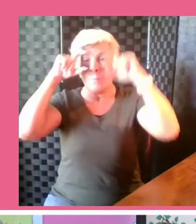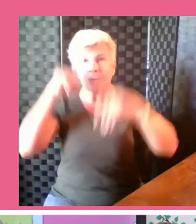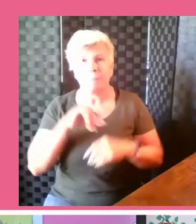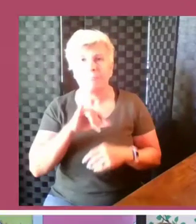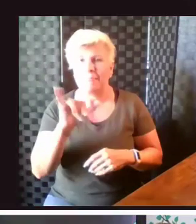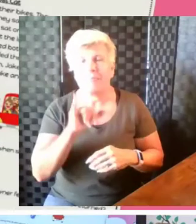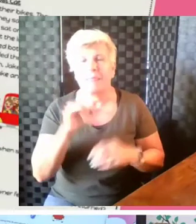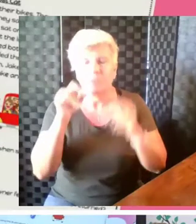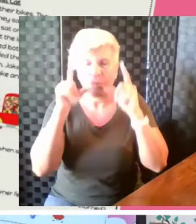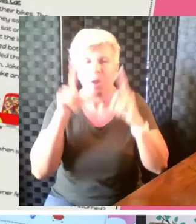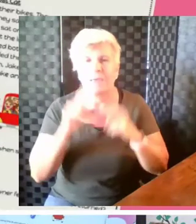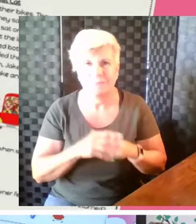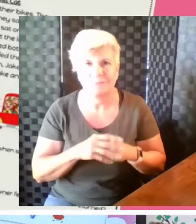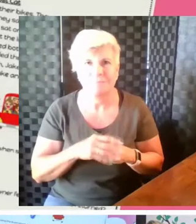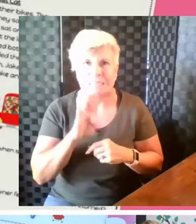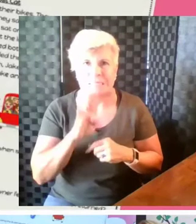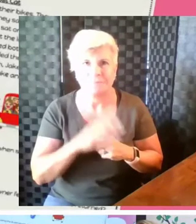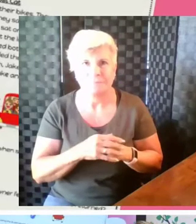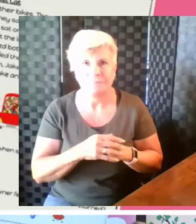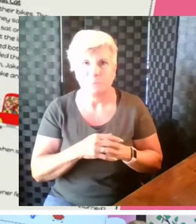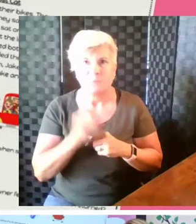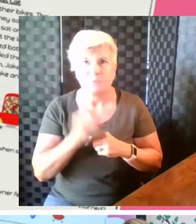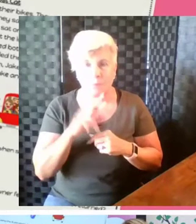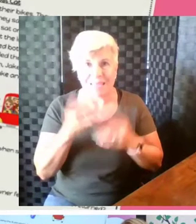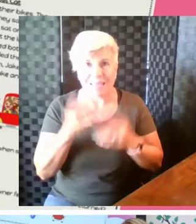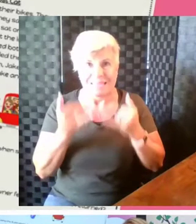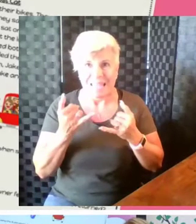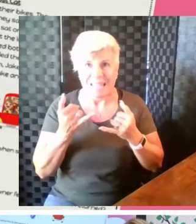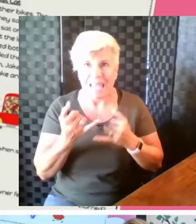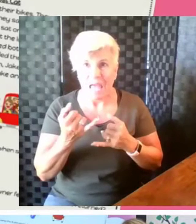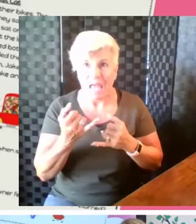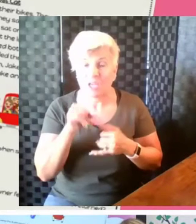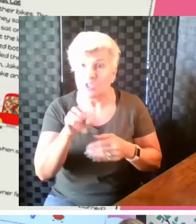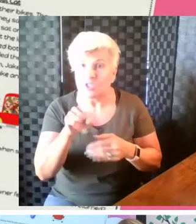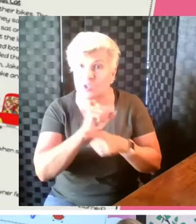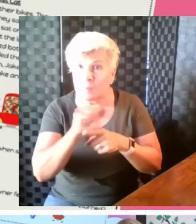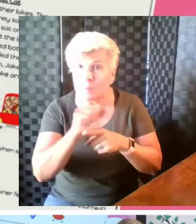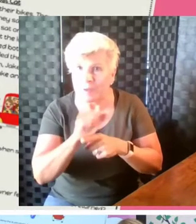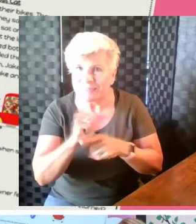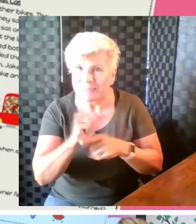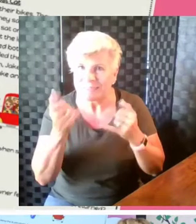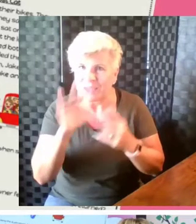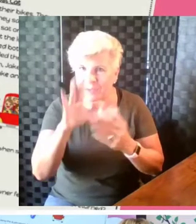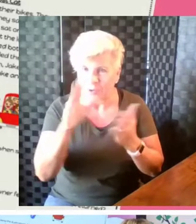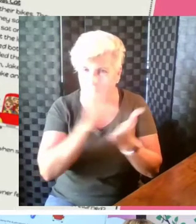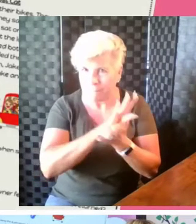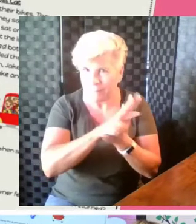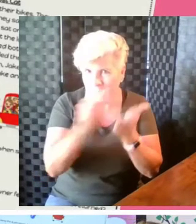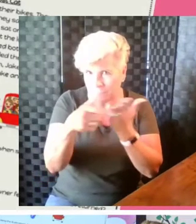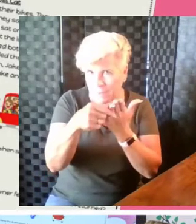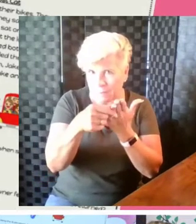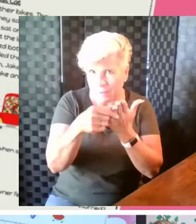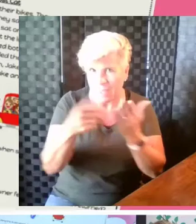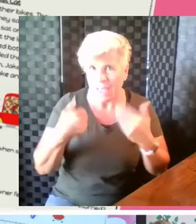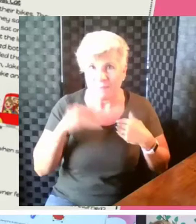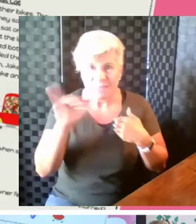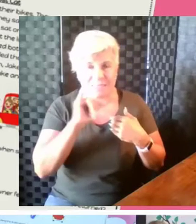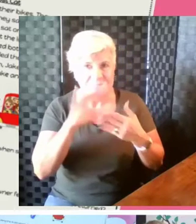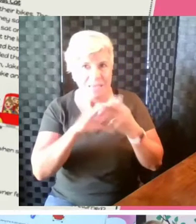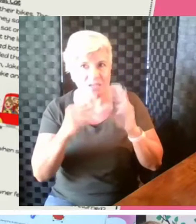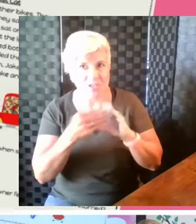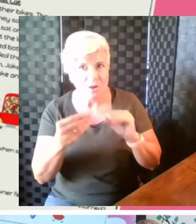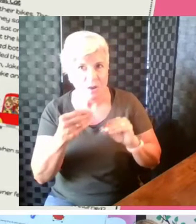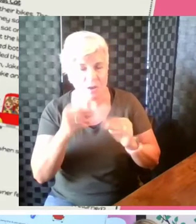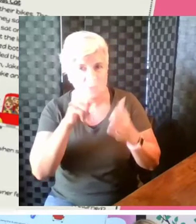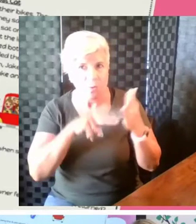B, surprised. All right, so I have something for you to practice now in your packet. I have the same story that